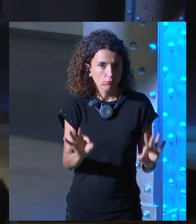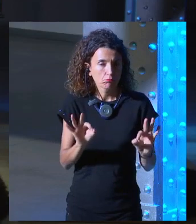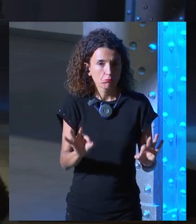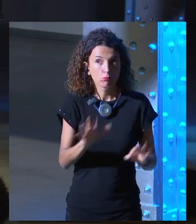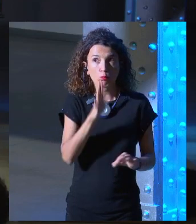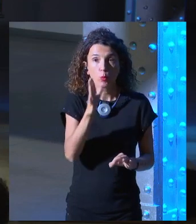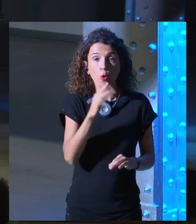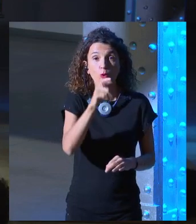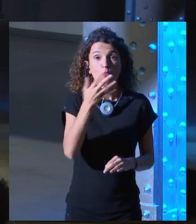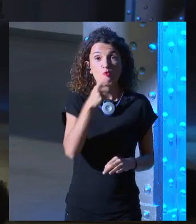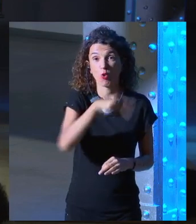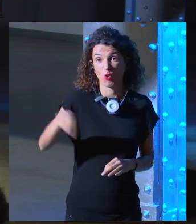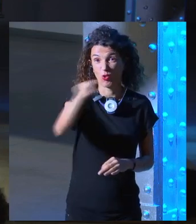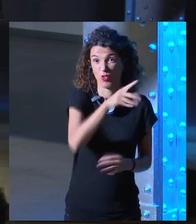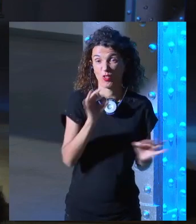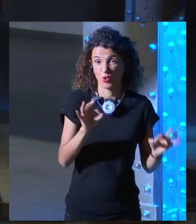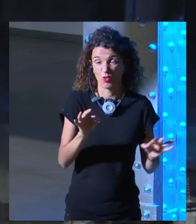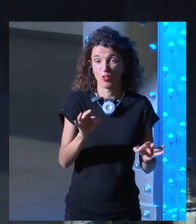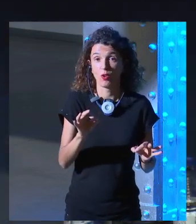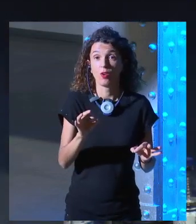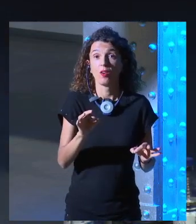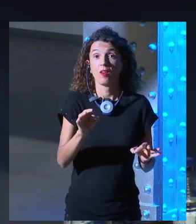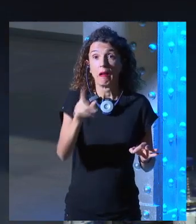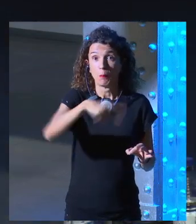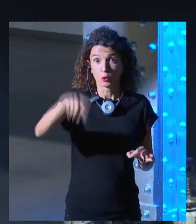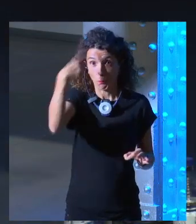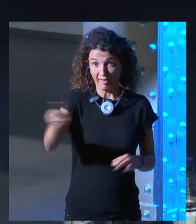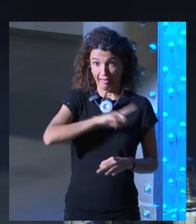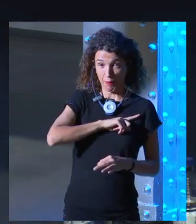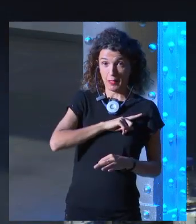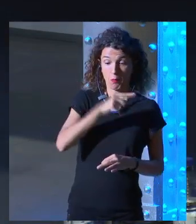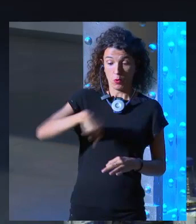you. You know a lot more about me than I know about any of you.